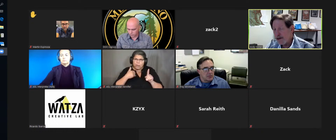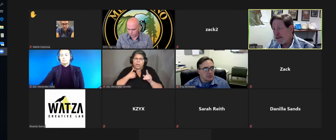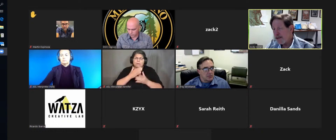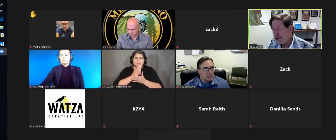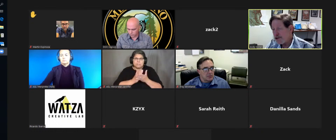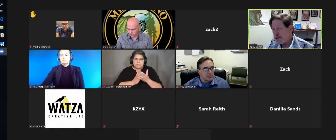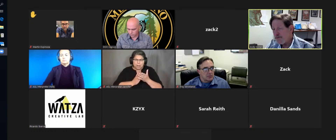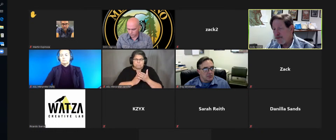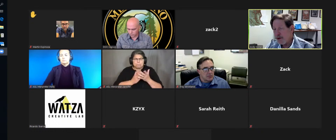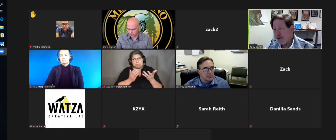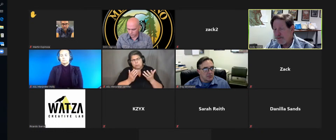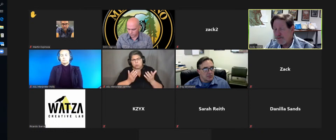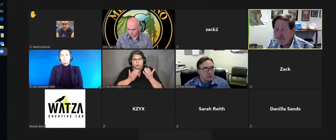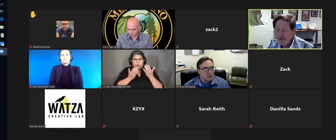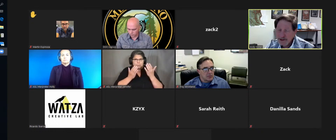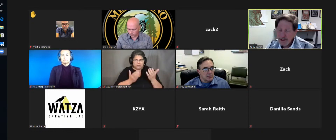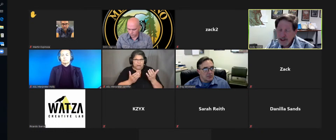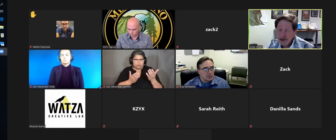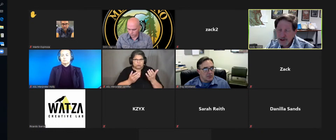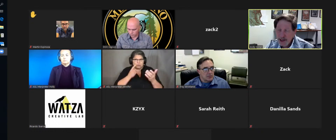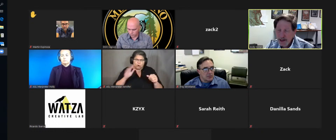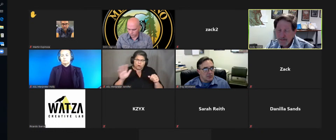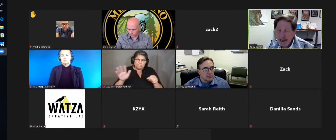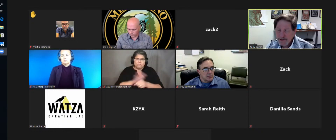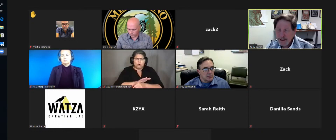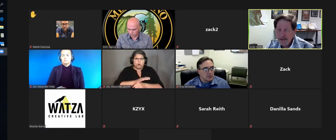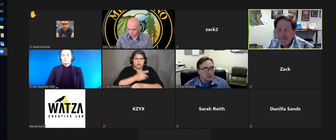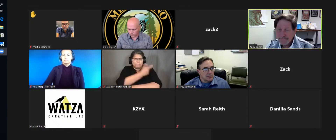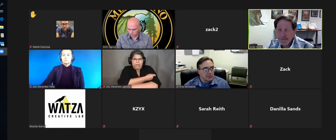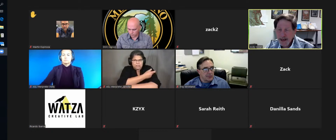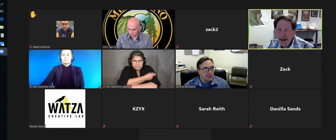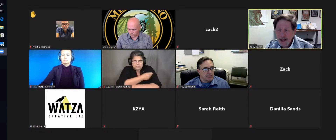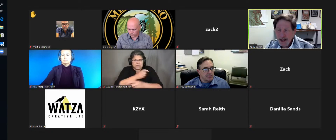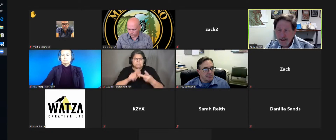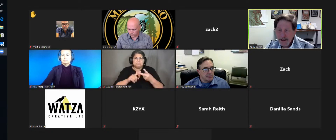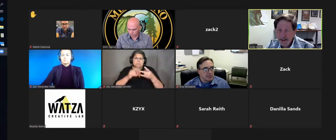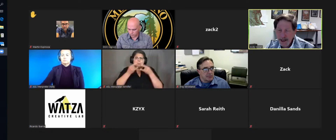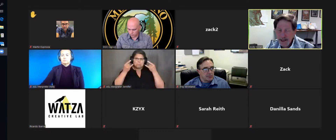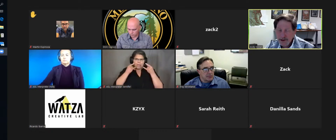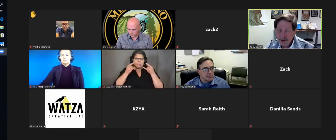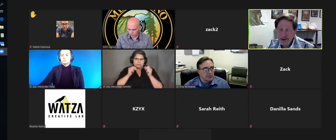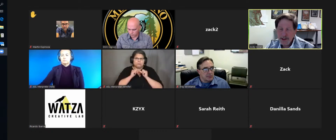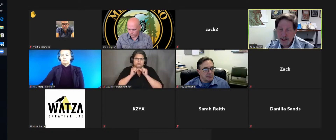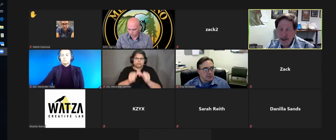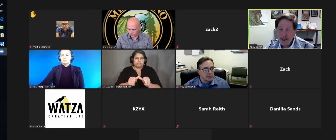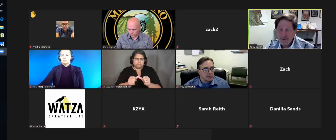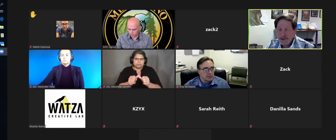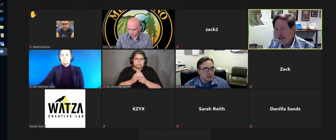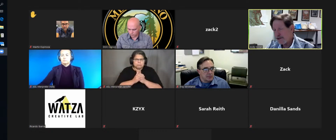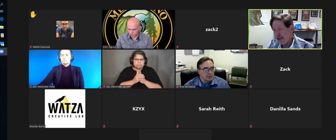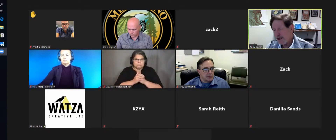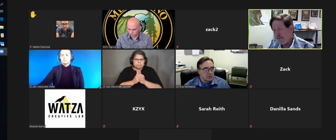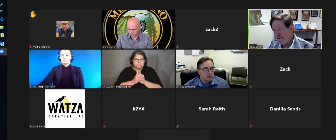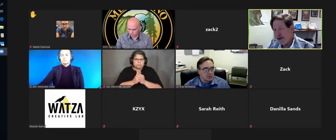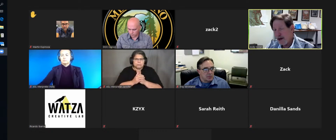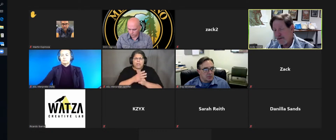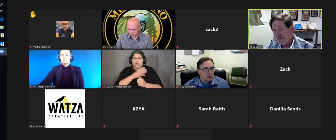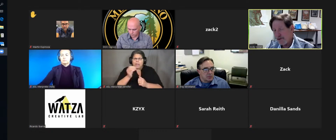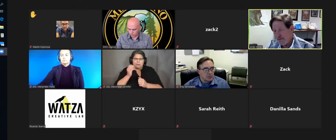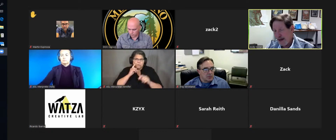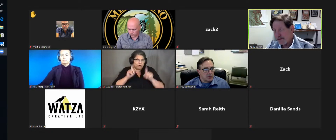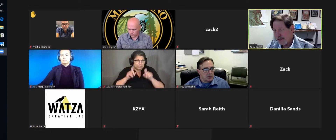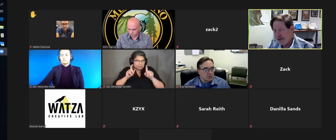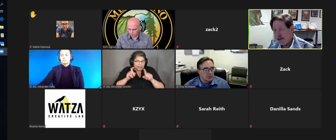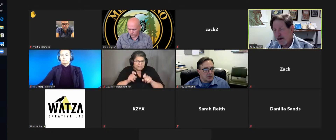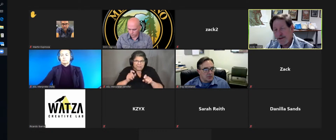least recommendations for full vaccination and masking, and certainly for testing if not